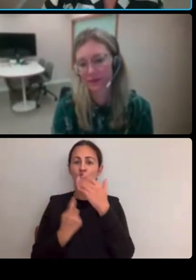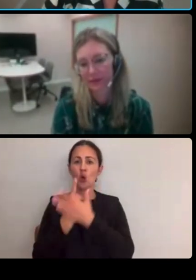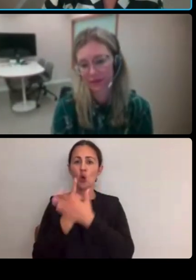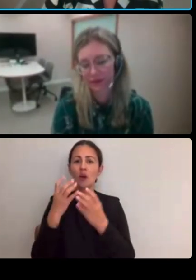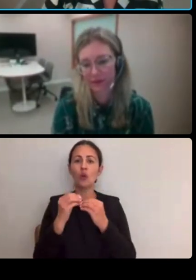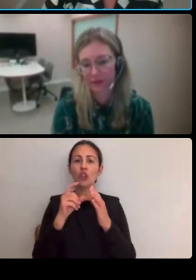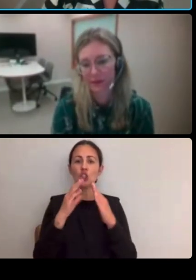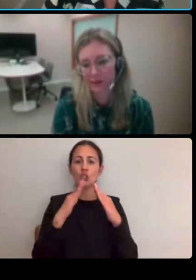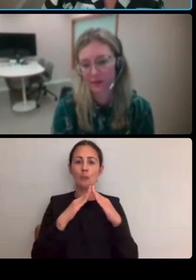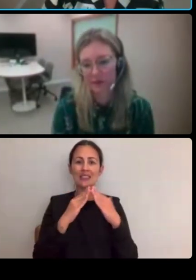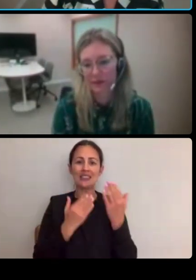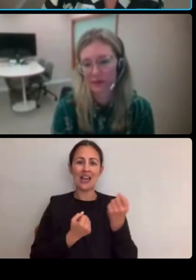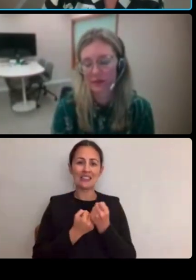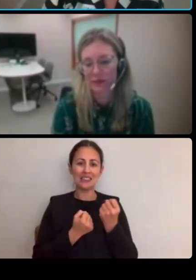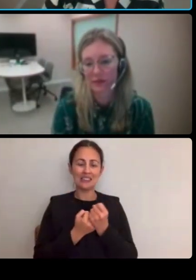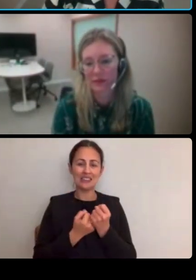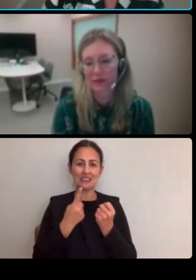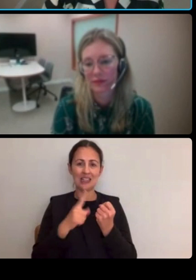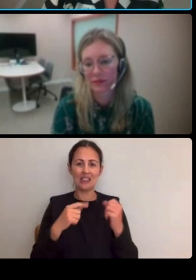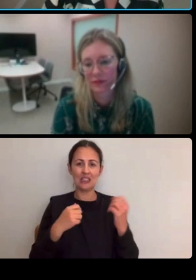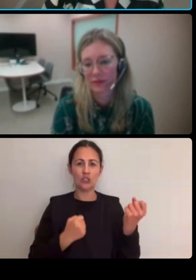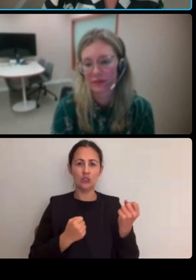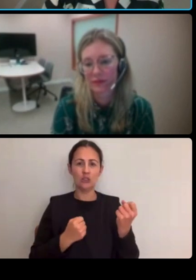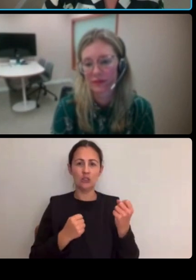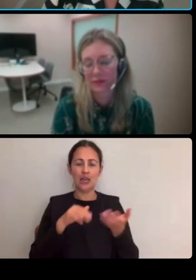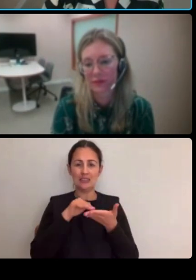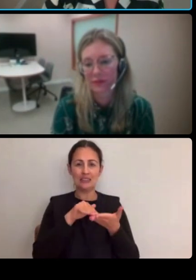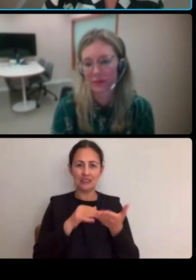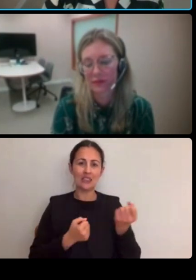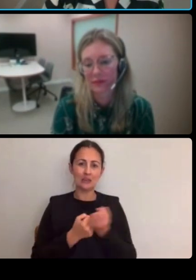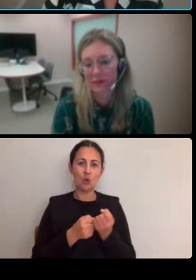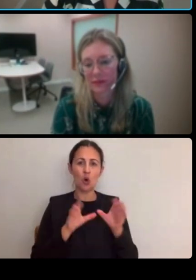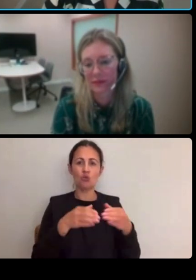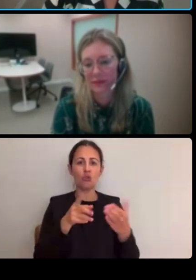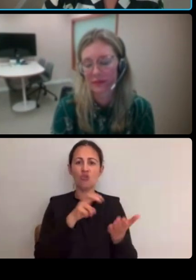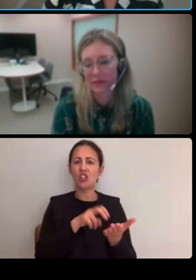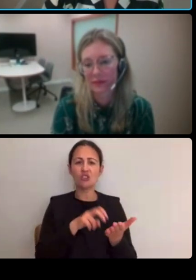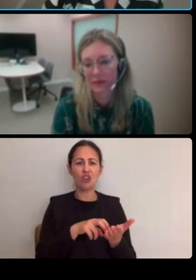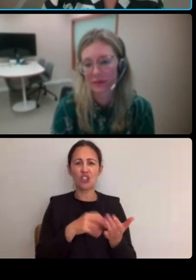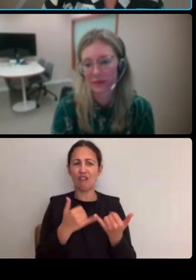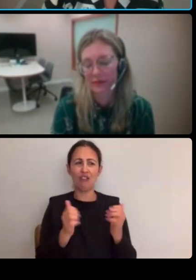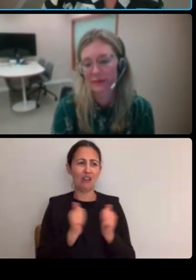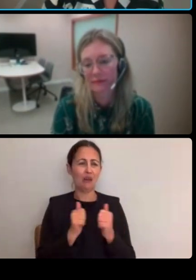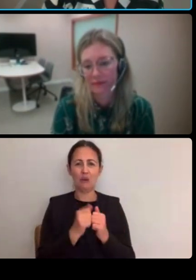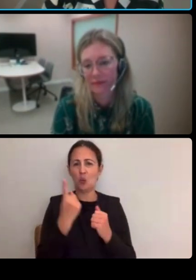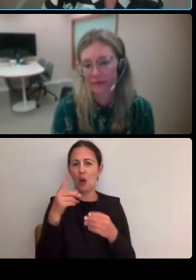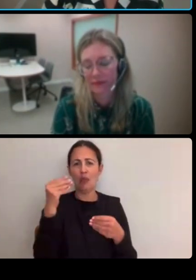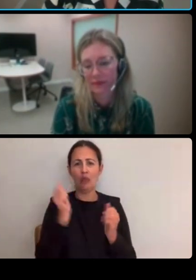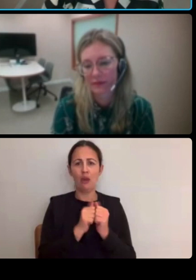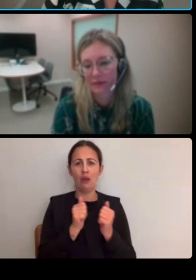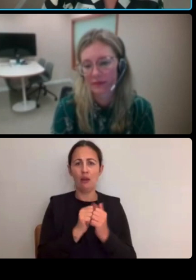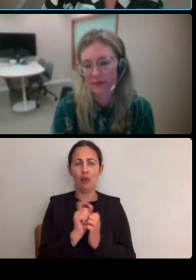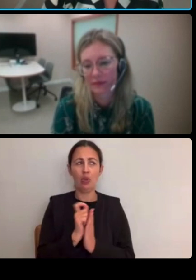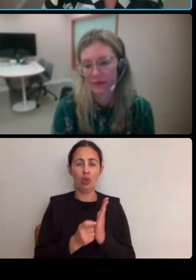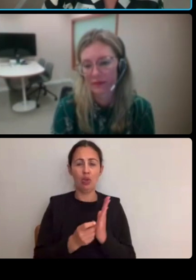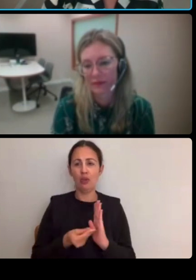social support groups? The registration conditions for these groups seem fairly light, paper-based, or for having a high